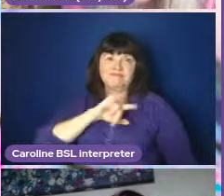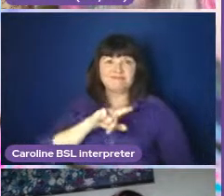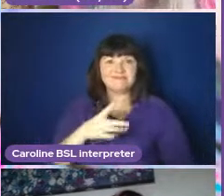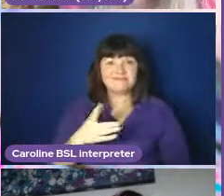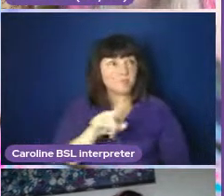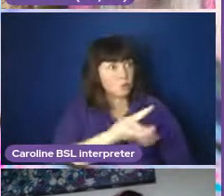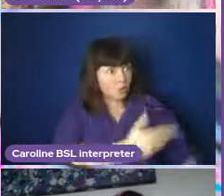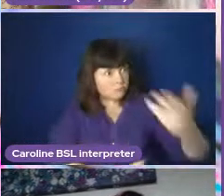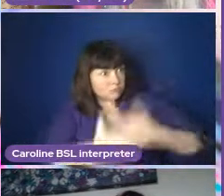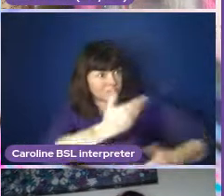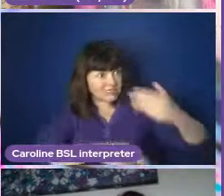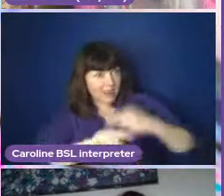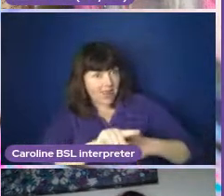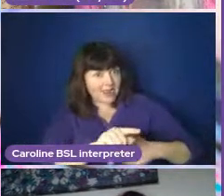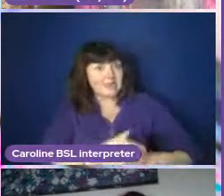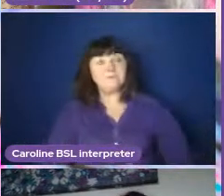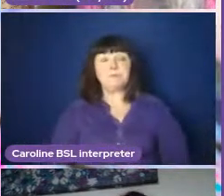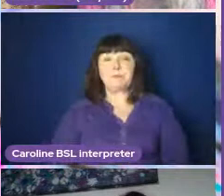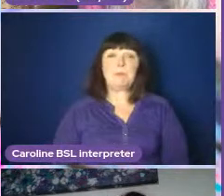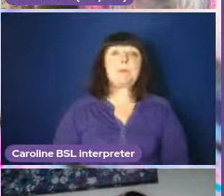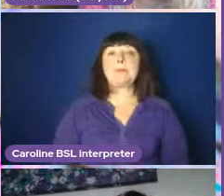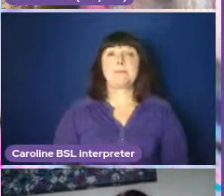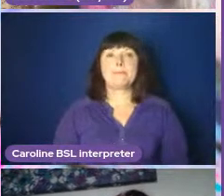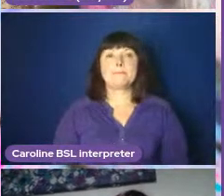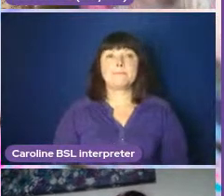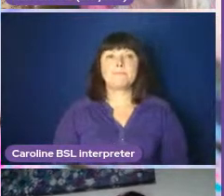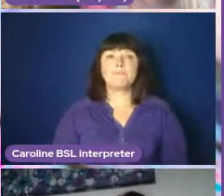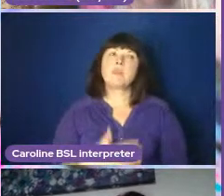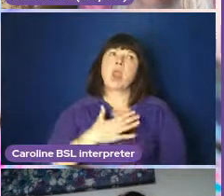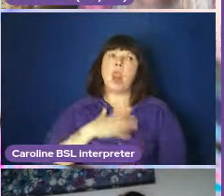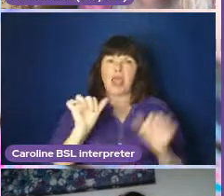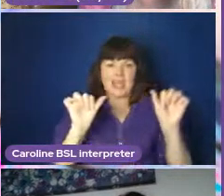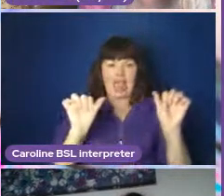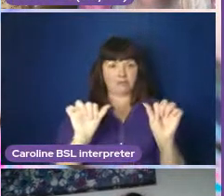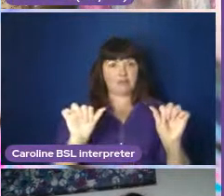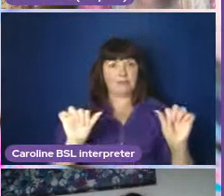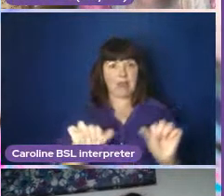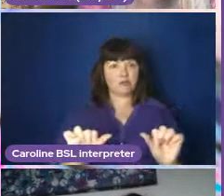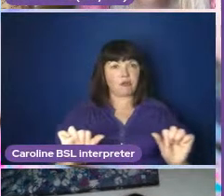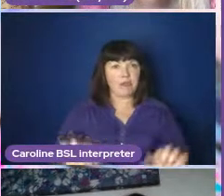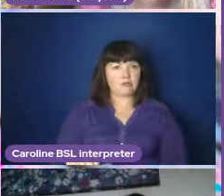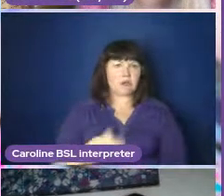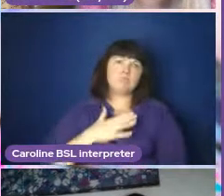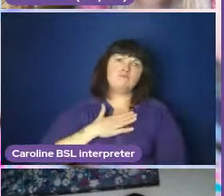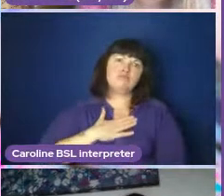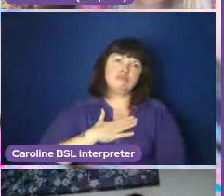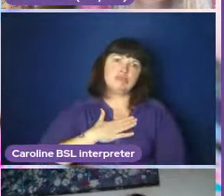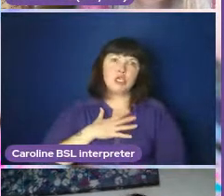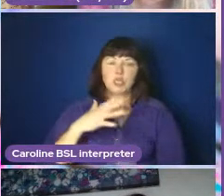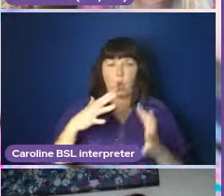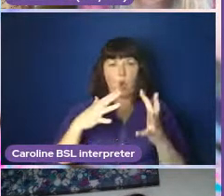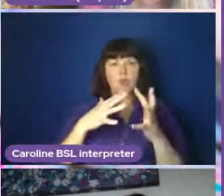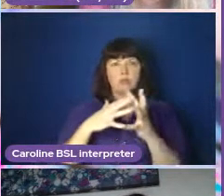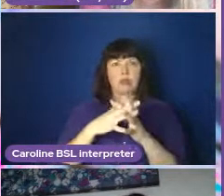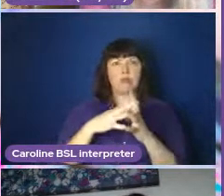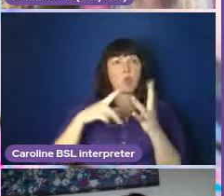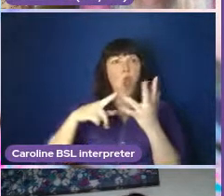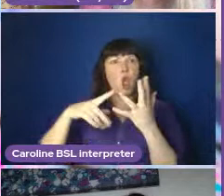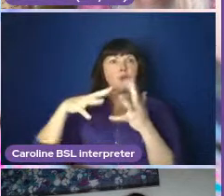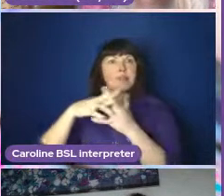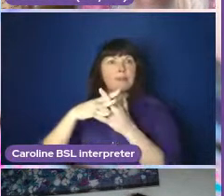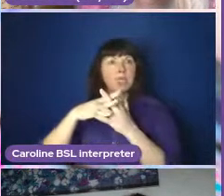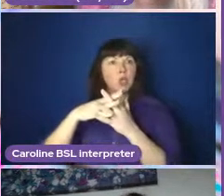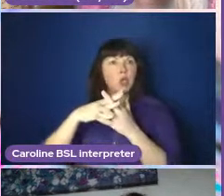love it. Well, I do like my acronym. So I thought Wig of Wisdom, W-O-W.